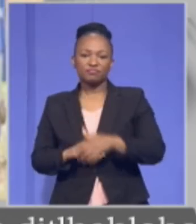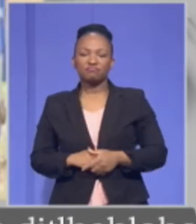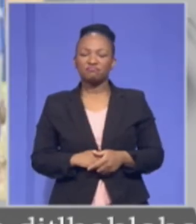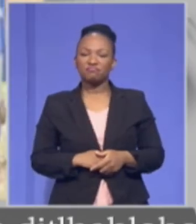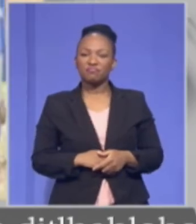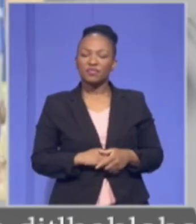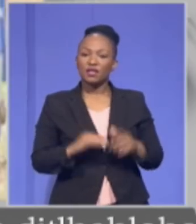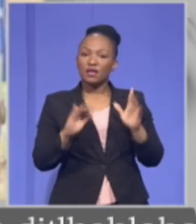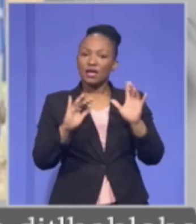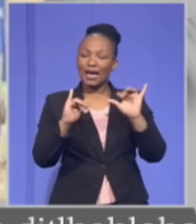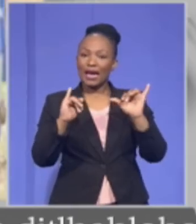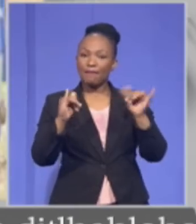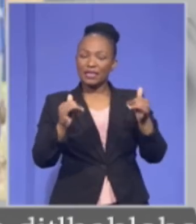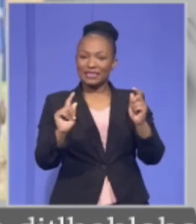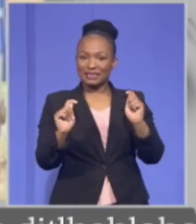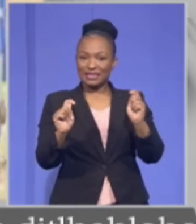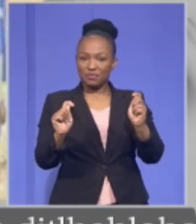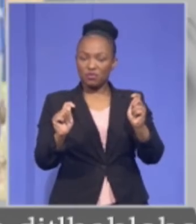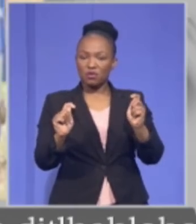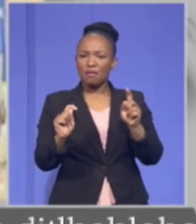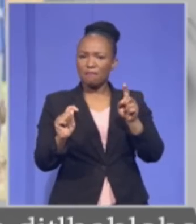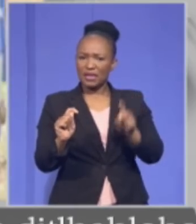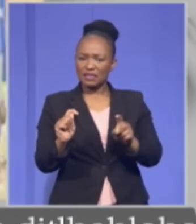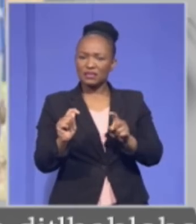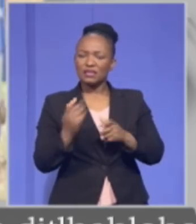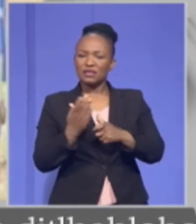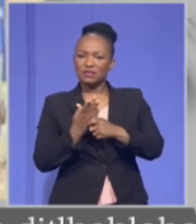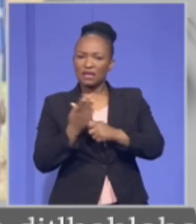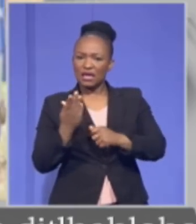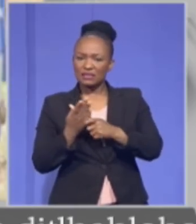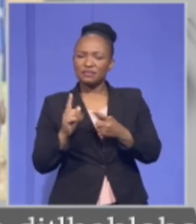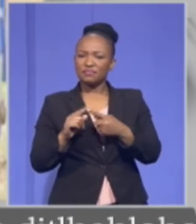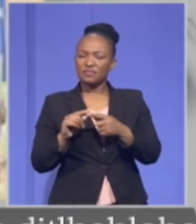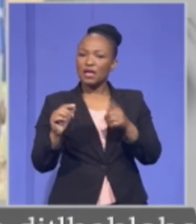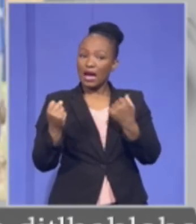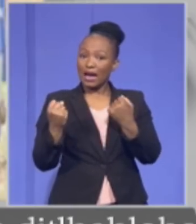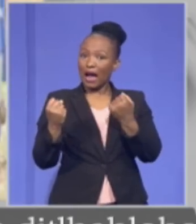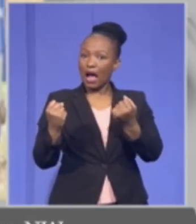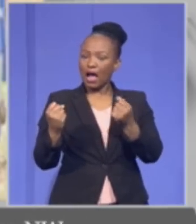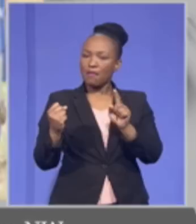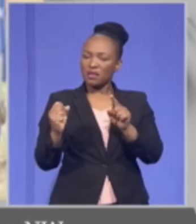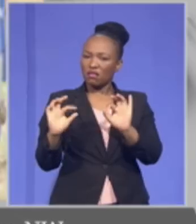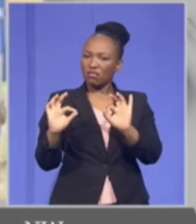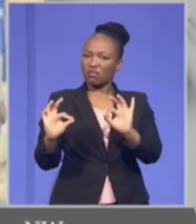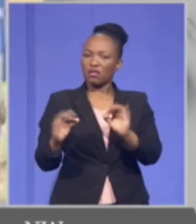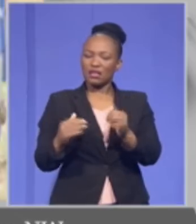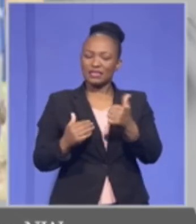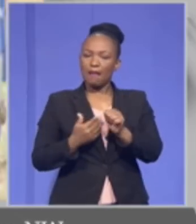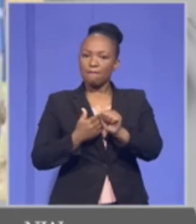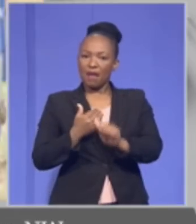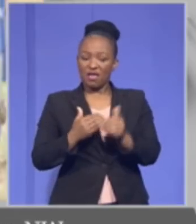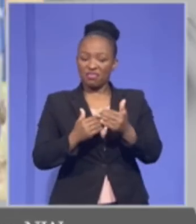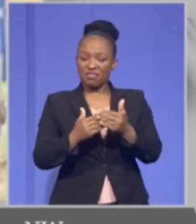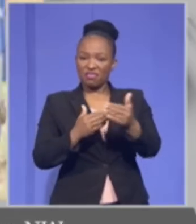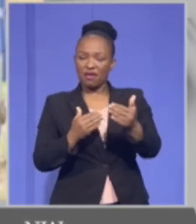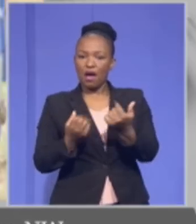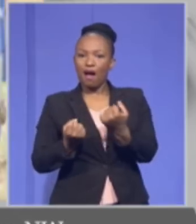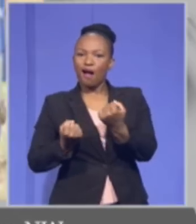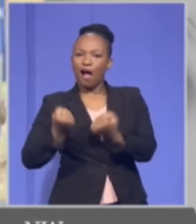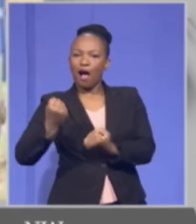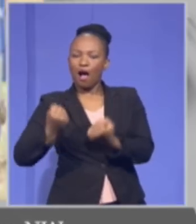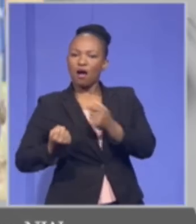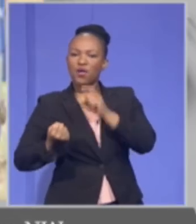the vehicle itself to a roadworthy test designated by the department every 6 months. Should it be discovered that the vehicles used are